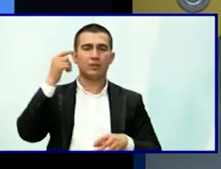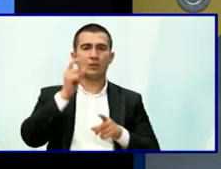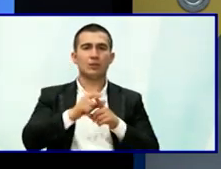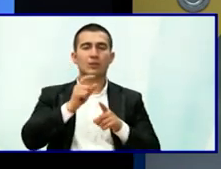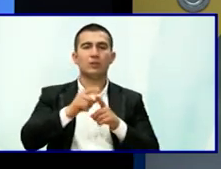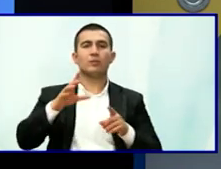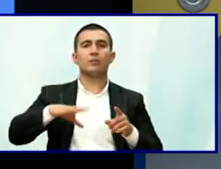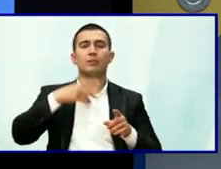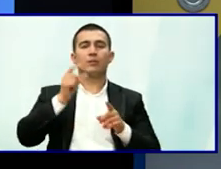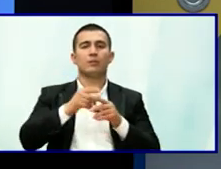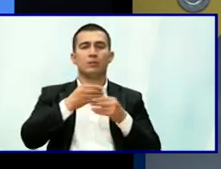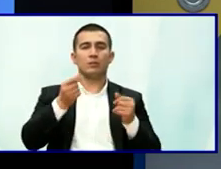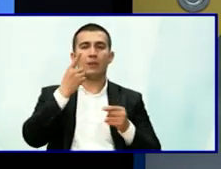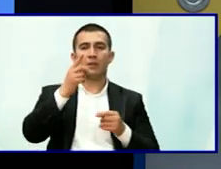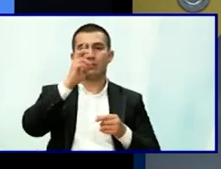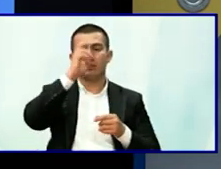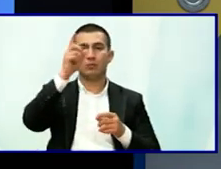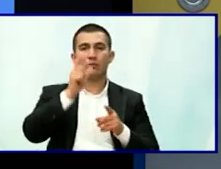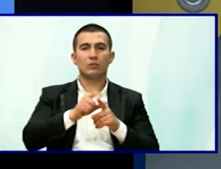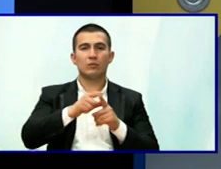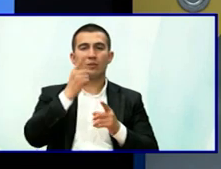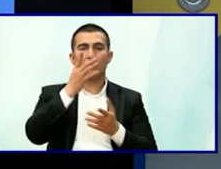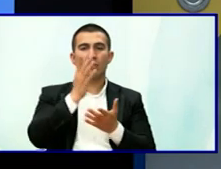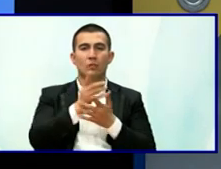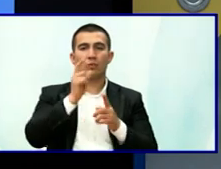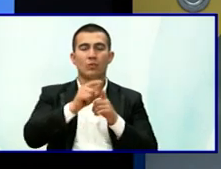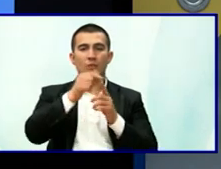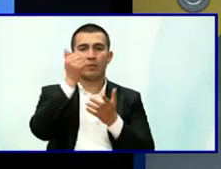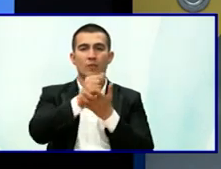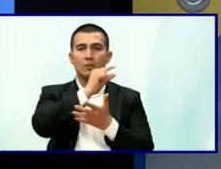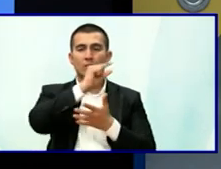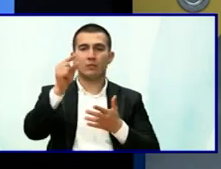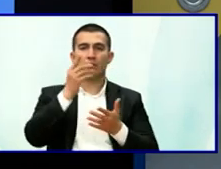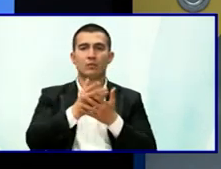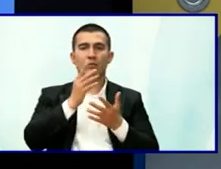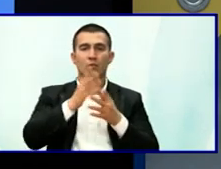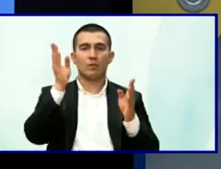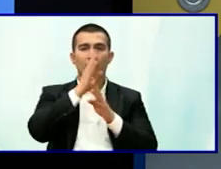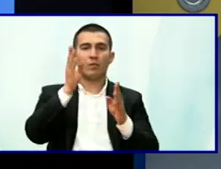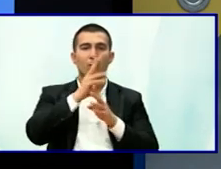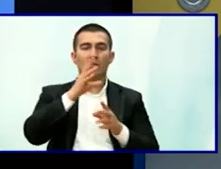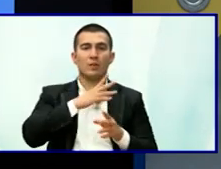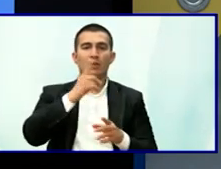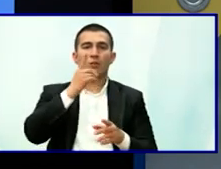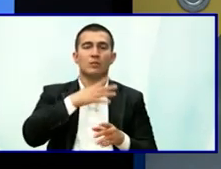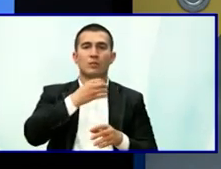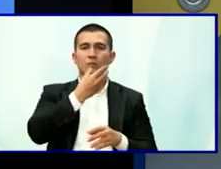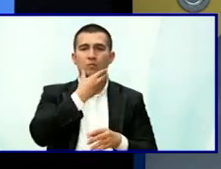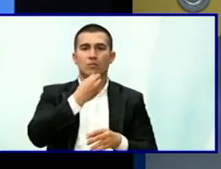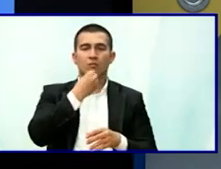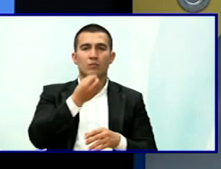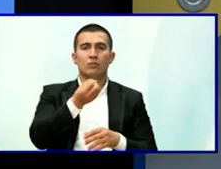zinhor, bir kalom bor gap avvalida, osmon ilmi tug'ildi ilk bor